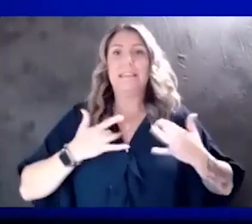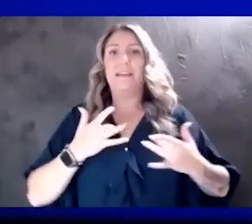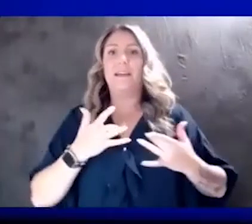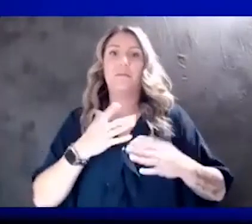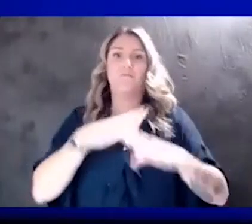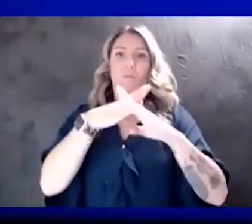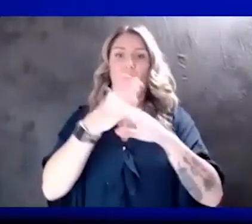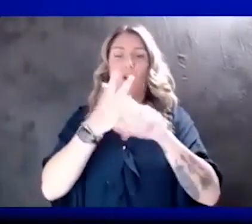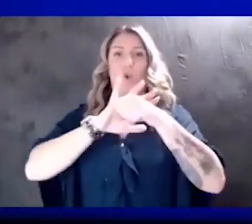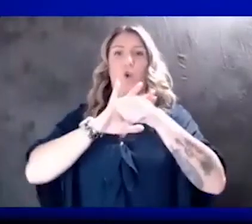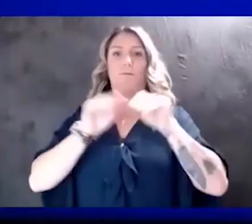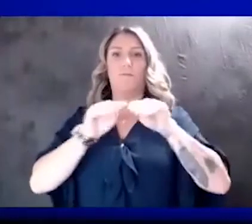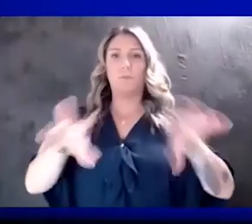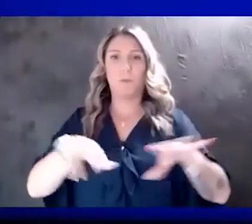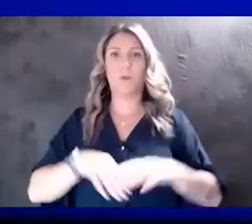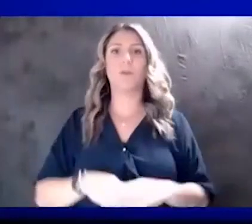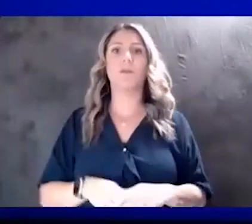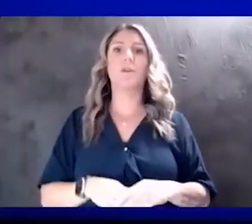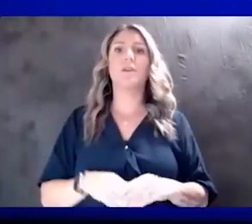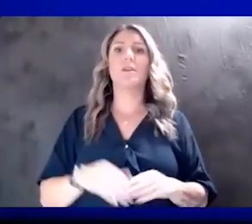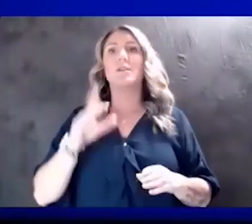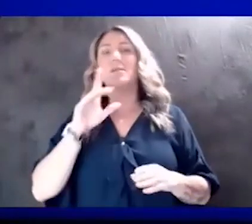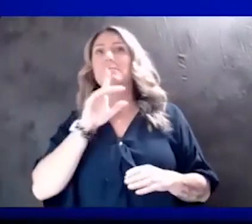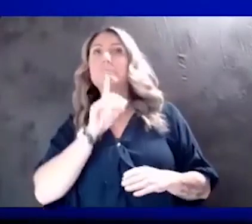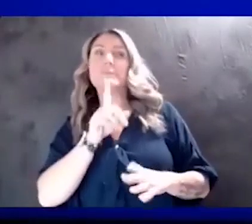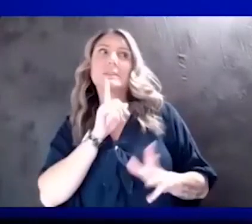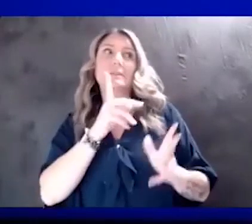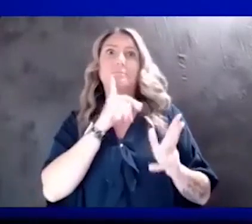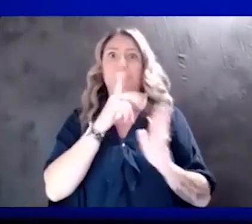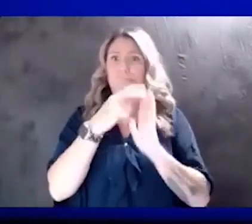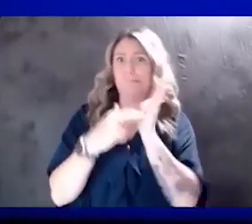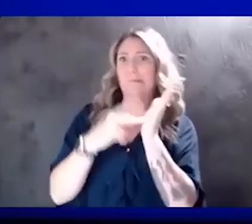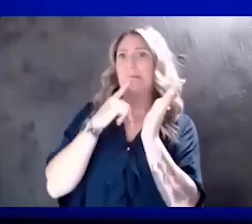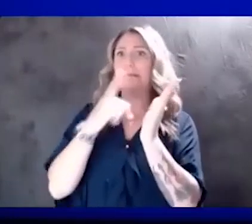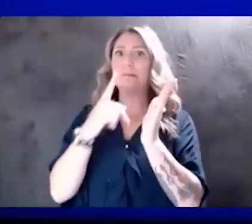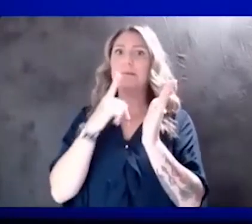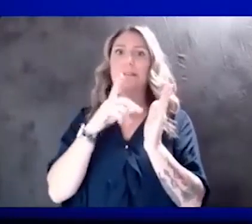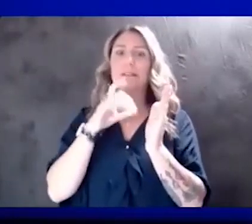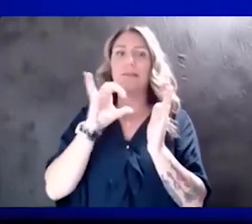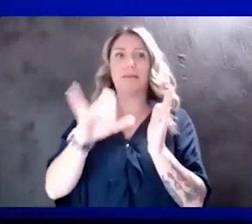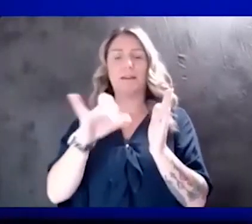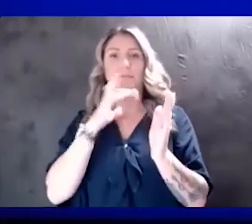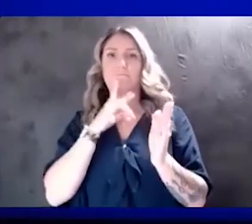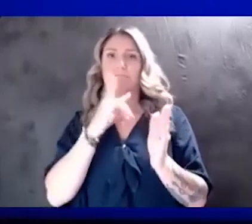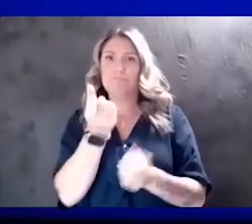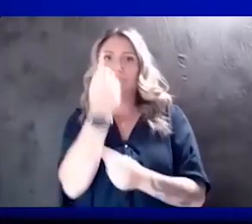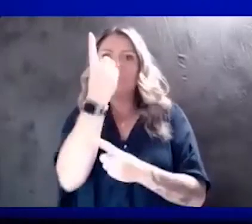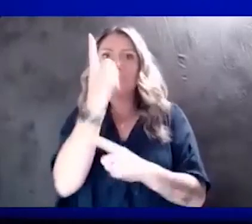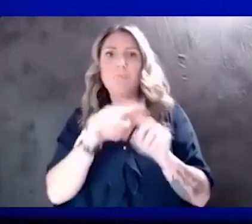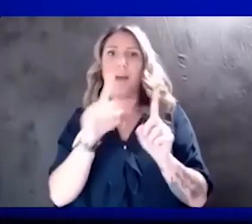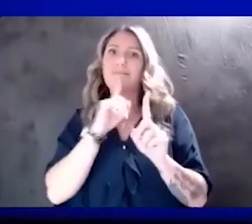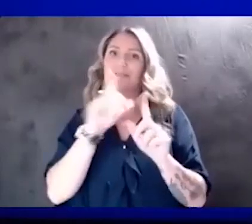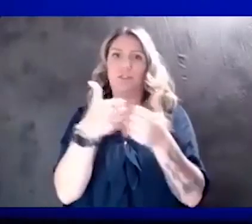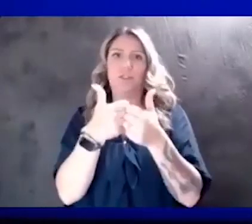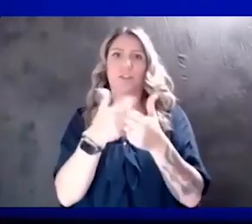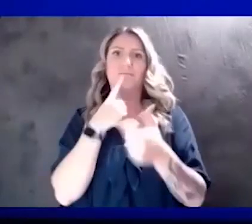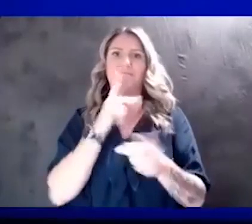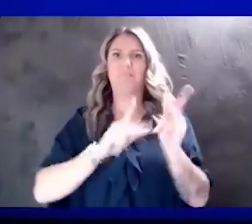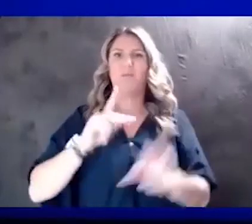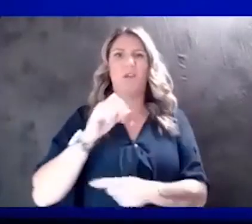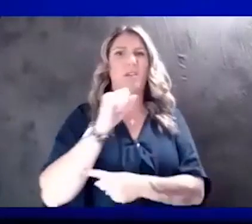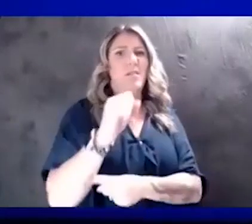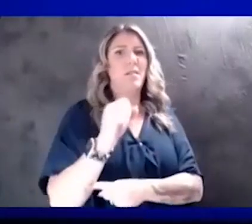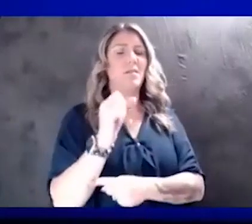So logistically, totally get it. And that's going to be a challenge. Unfortunately, there is resistance to wanting to wear a mask,